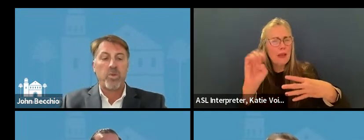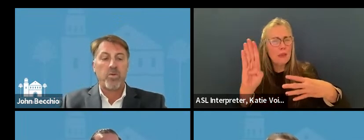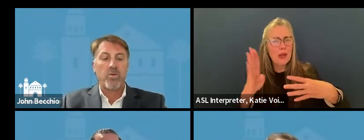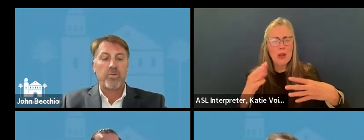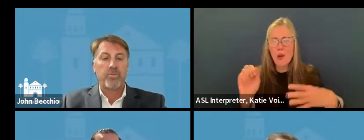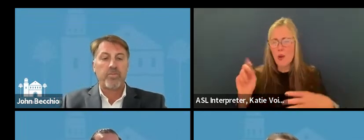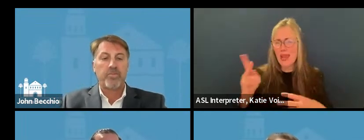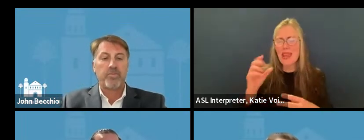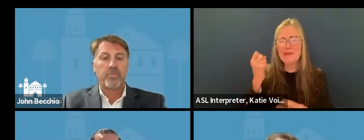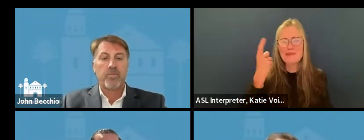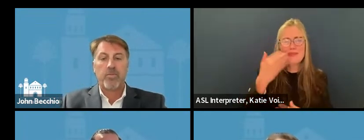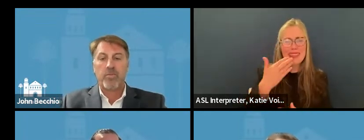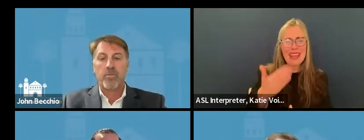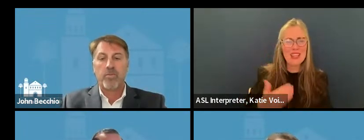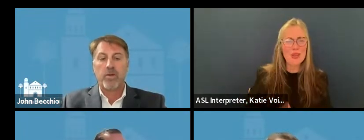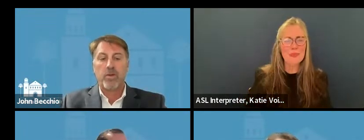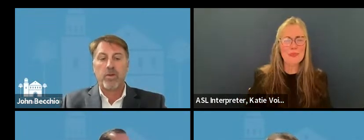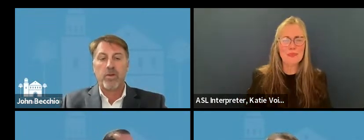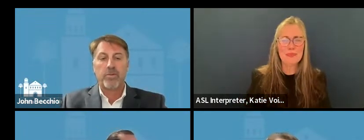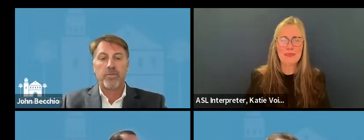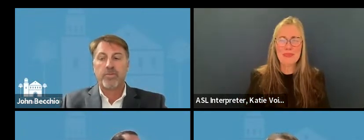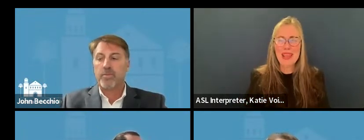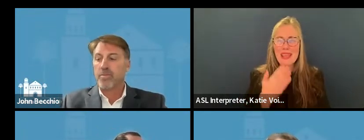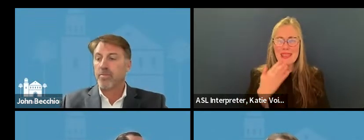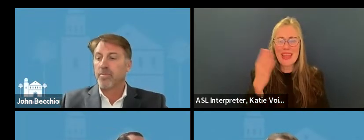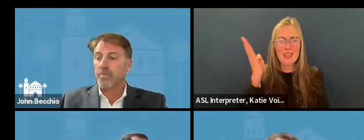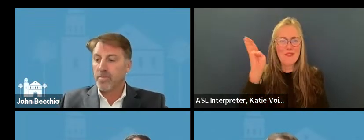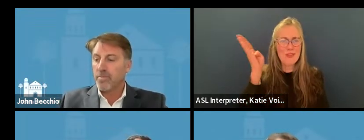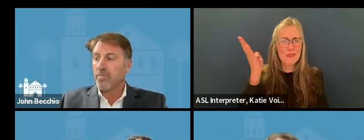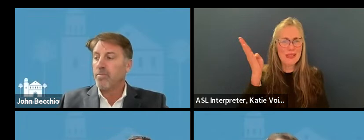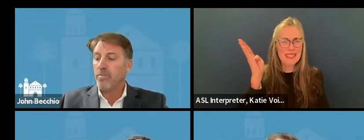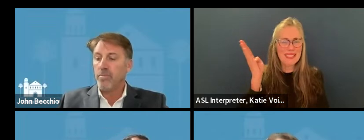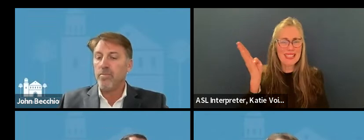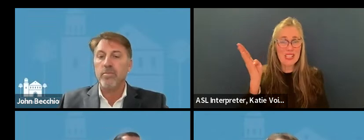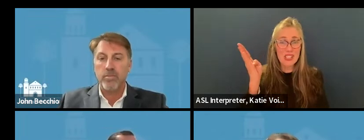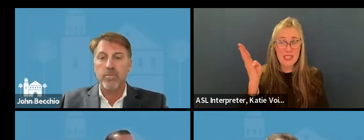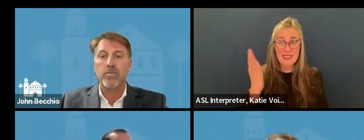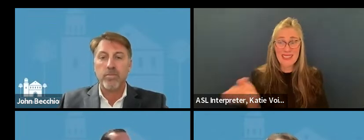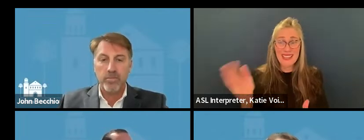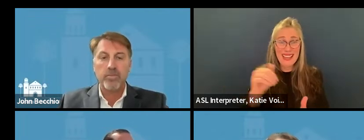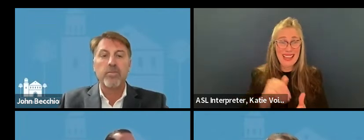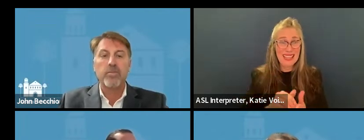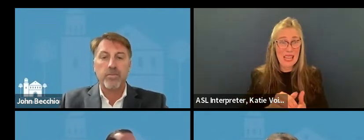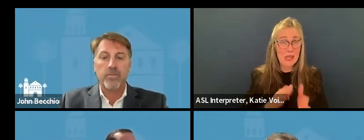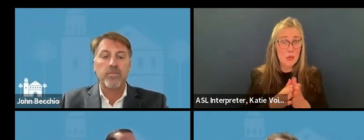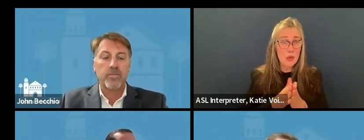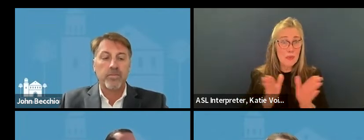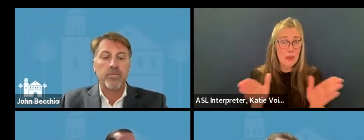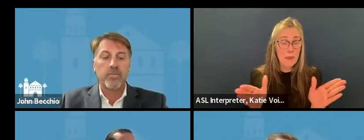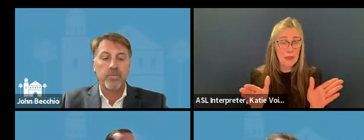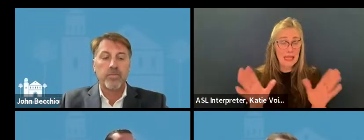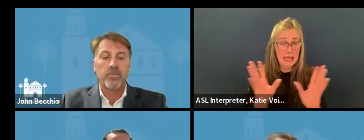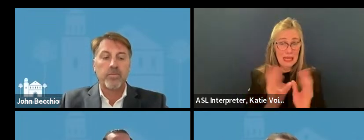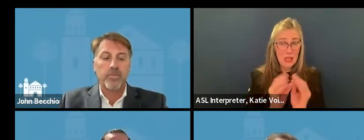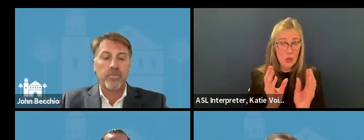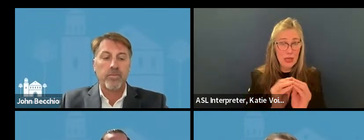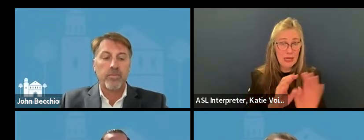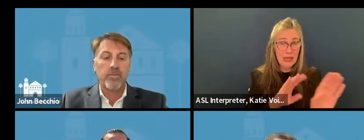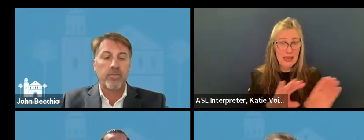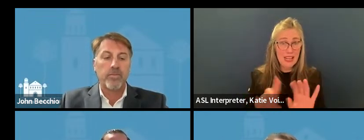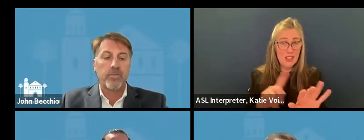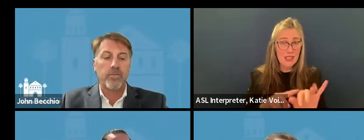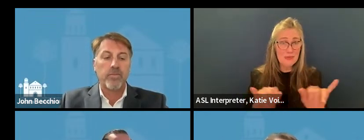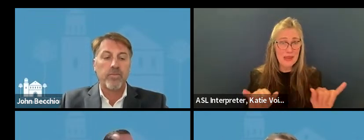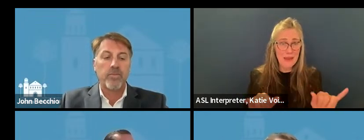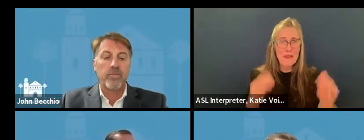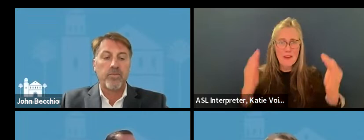All right. Again, thank you for that presentation. I'm assuming we're doing the same thing with this public hearing and action at the same time for the next